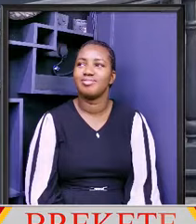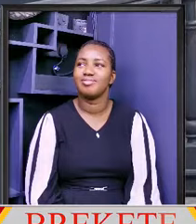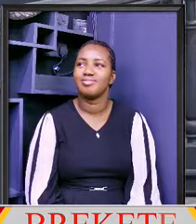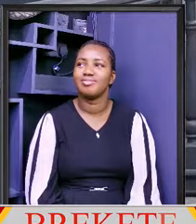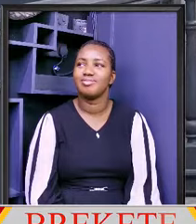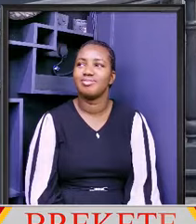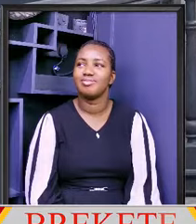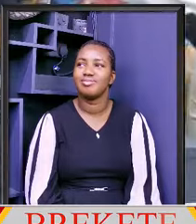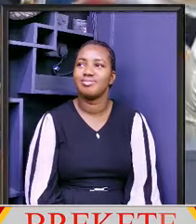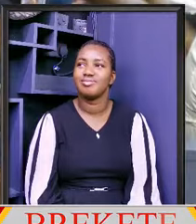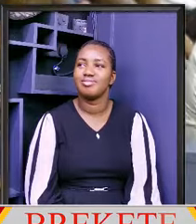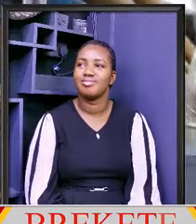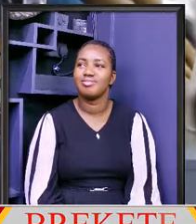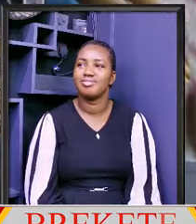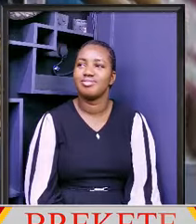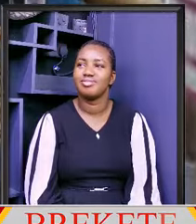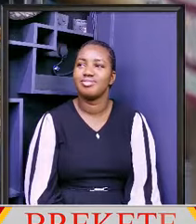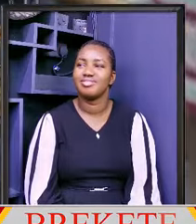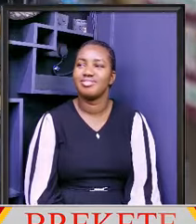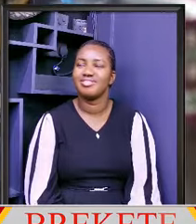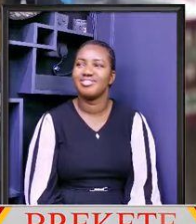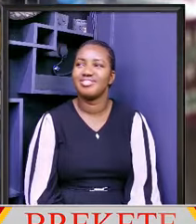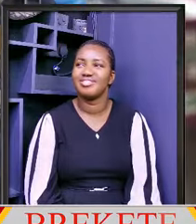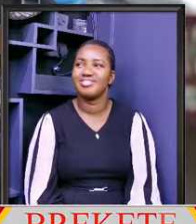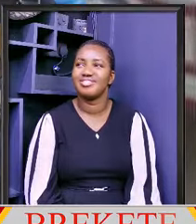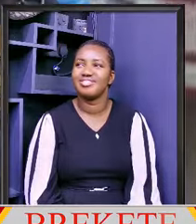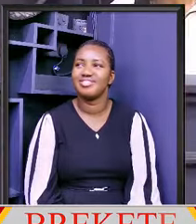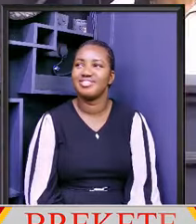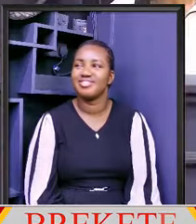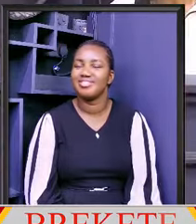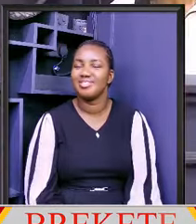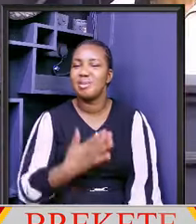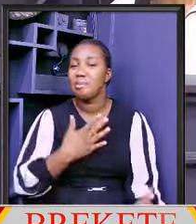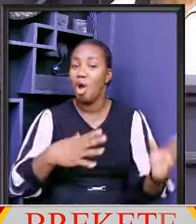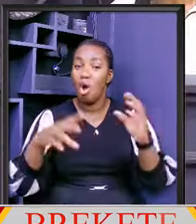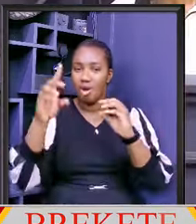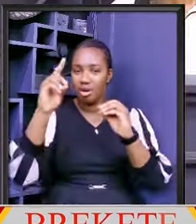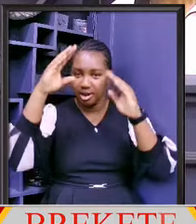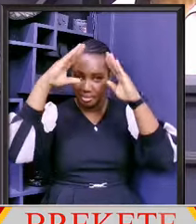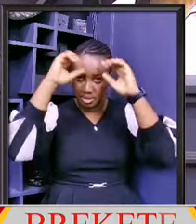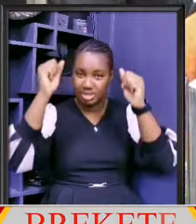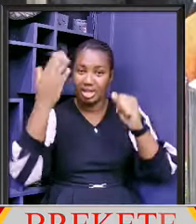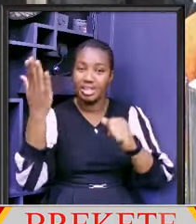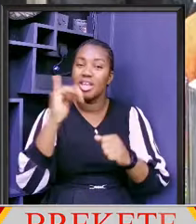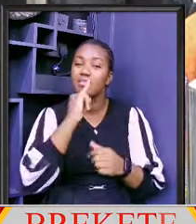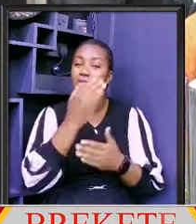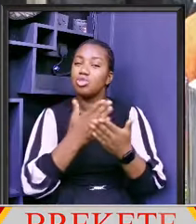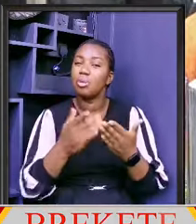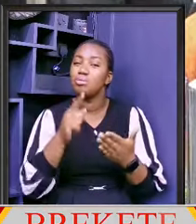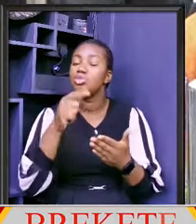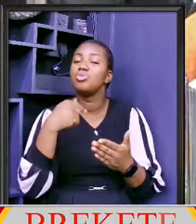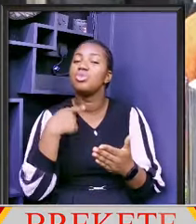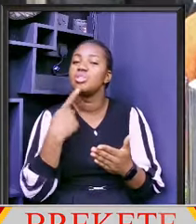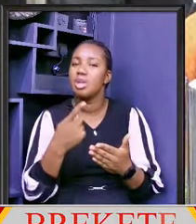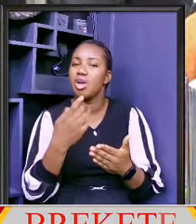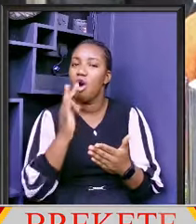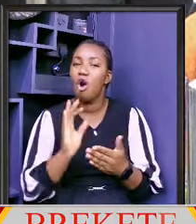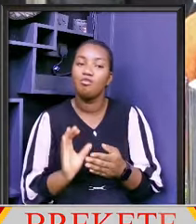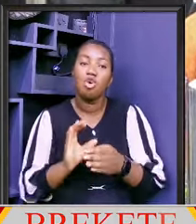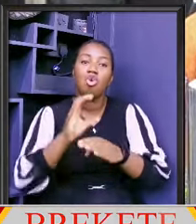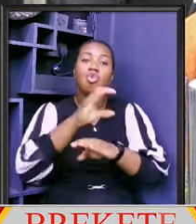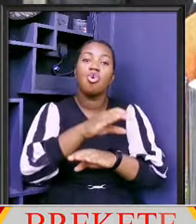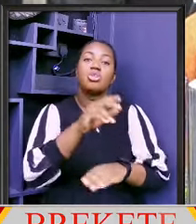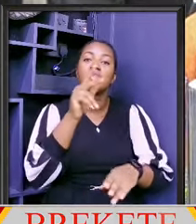Okurora. Now hit the worry me, so now hit. Yes, sir. There is a statement you made about crossing people on the